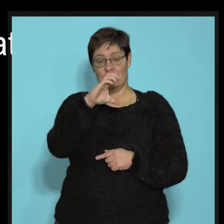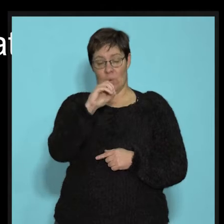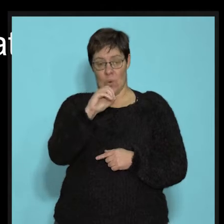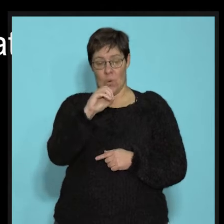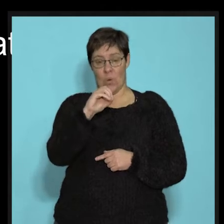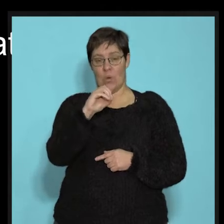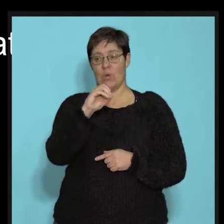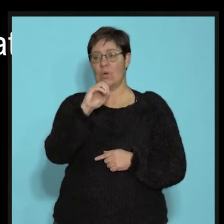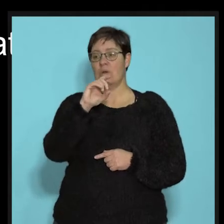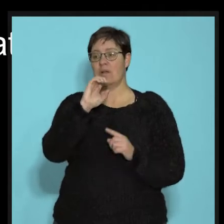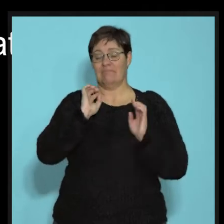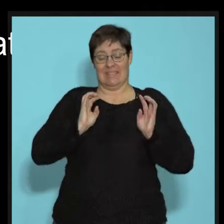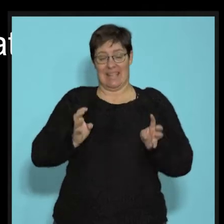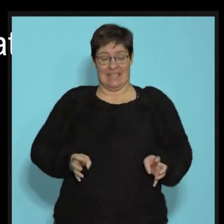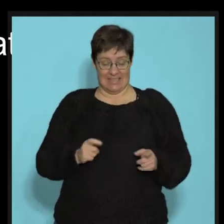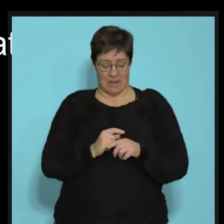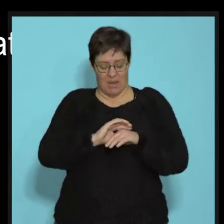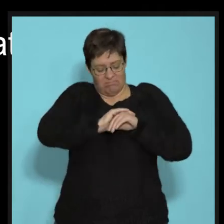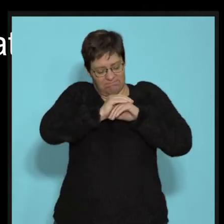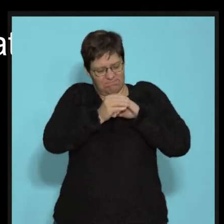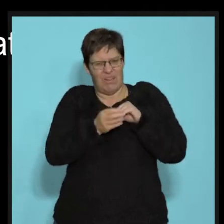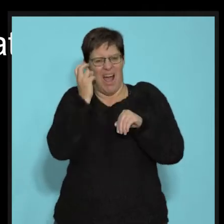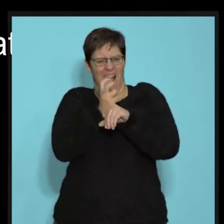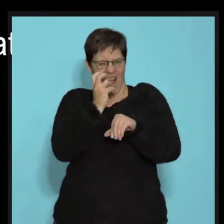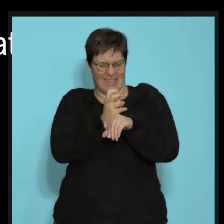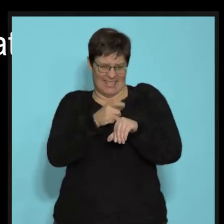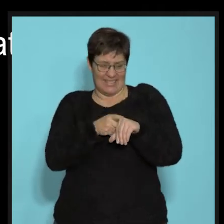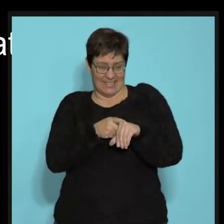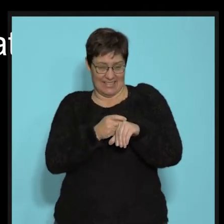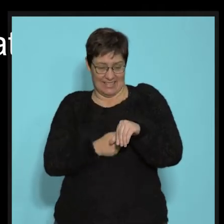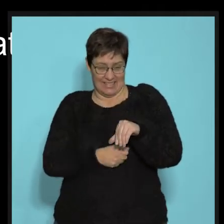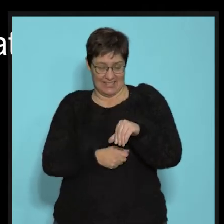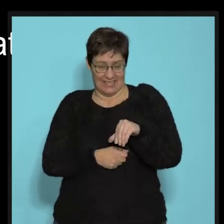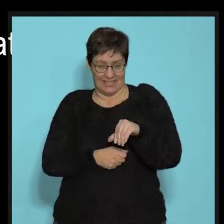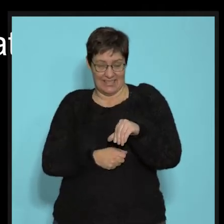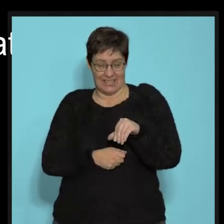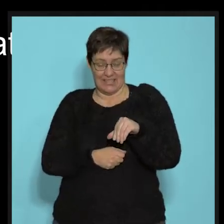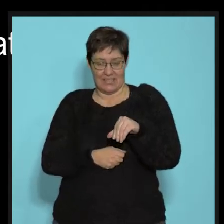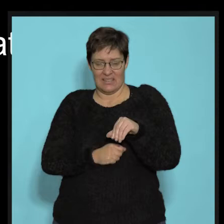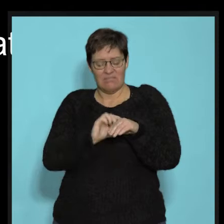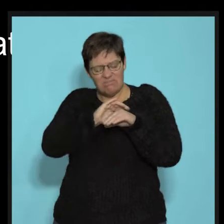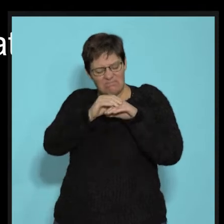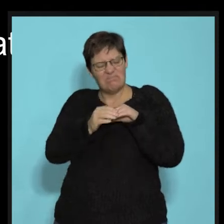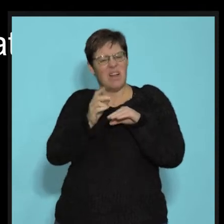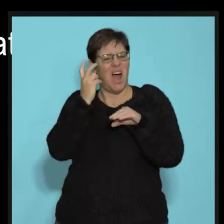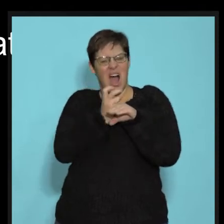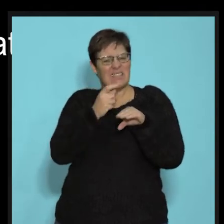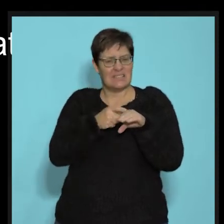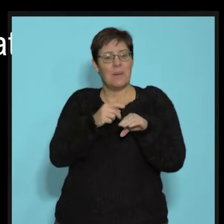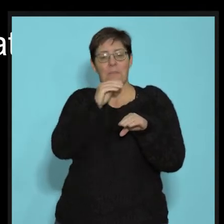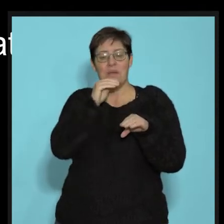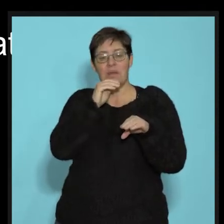usually some kind of outer covering, right, that's going to be very hard, and what happens is